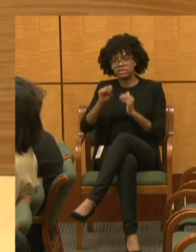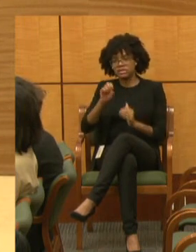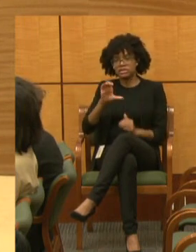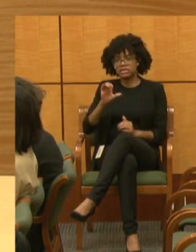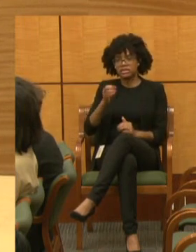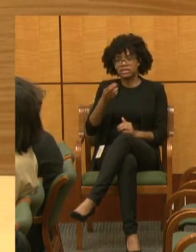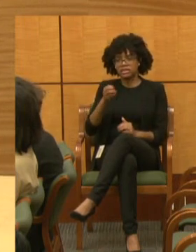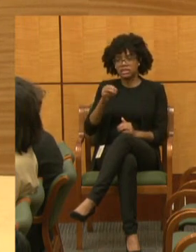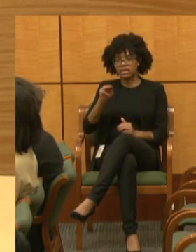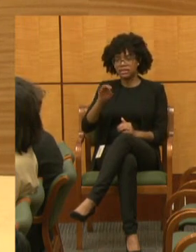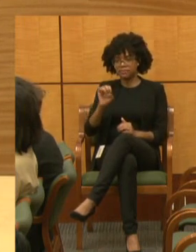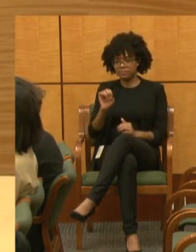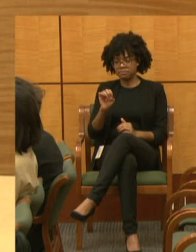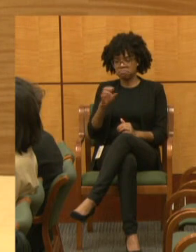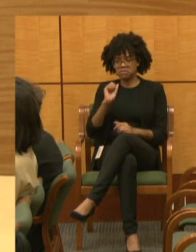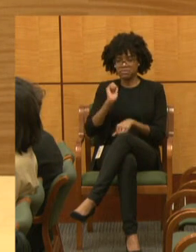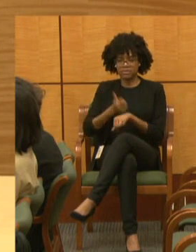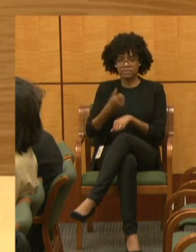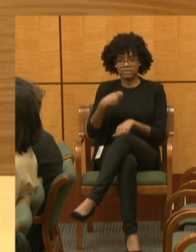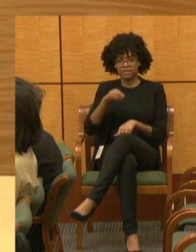1995.